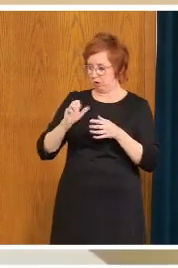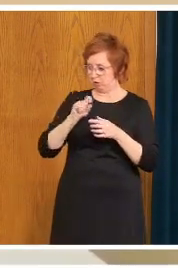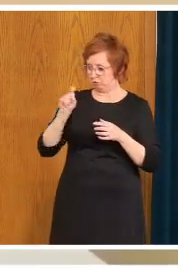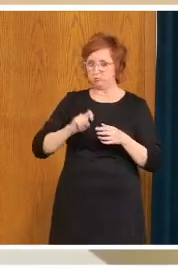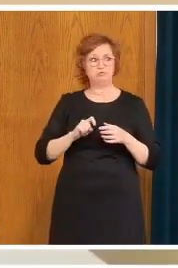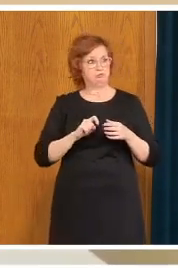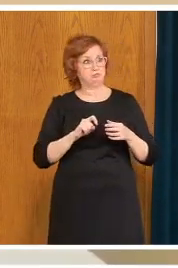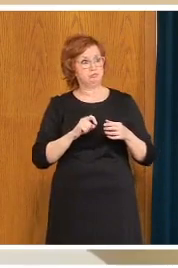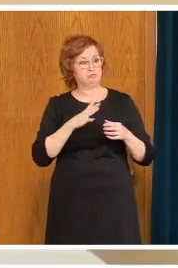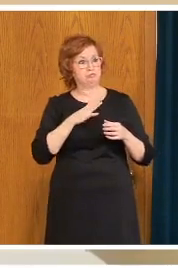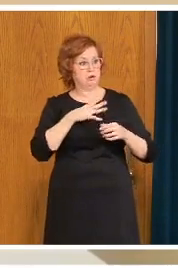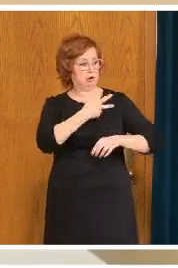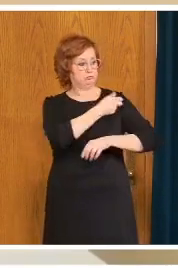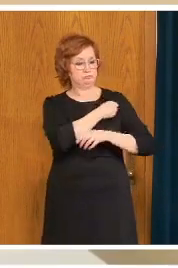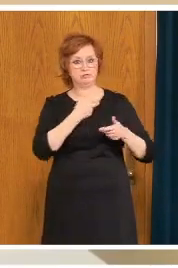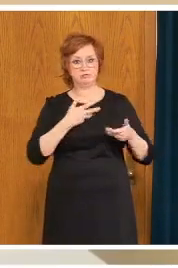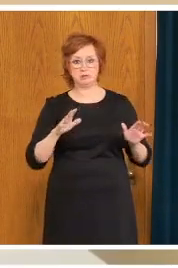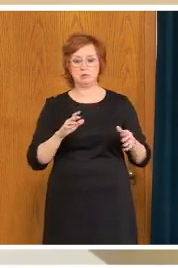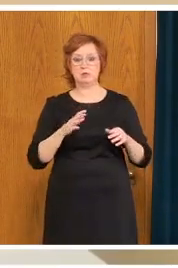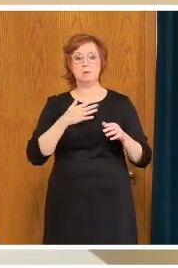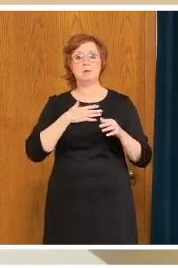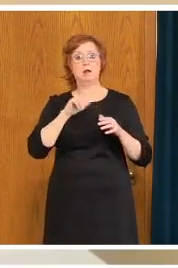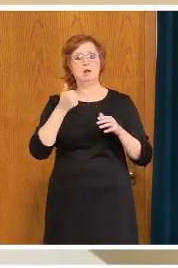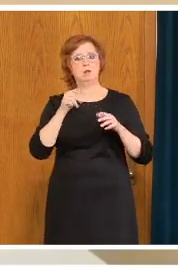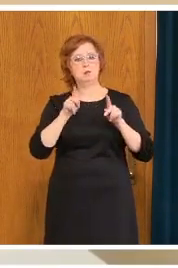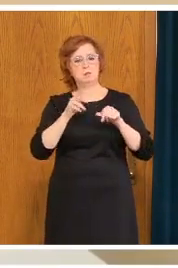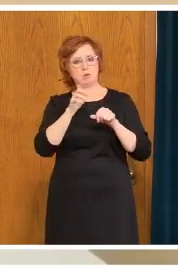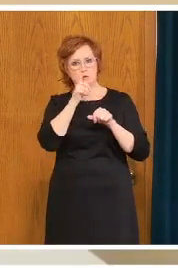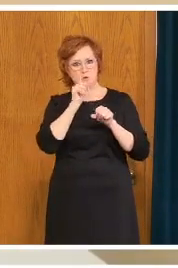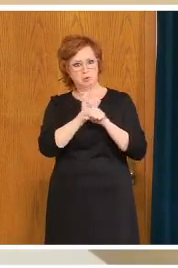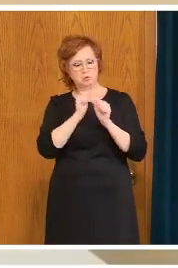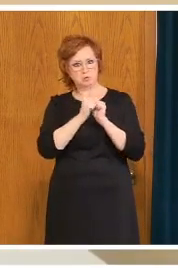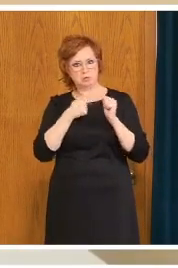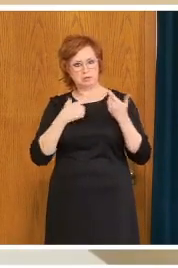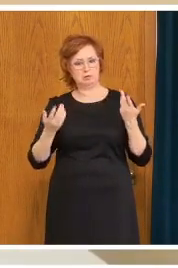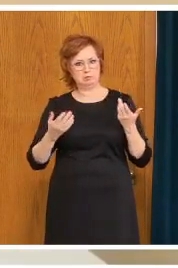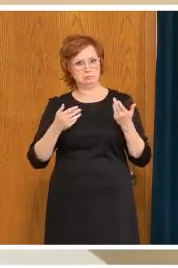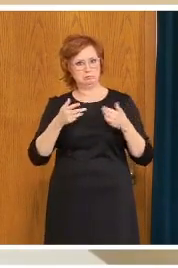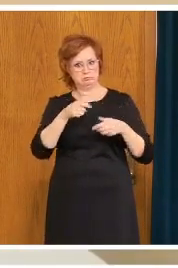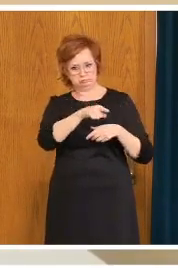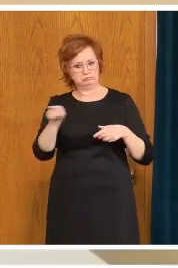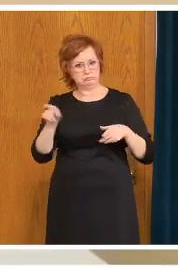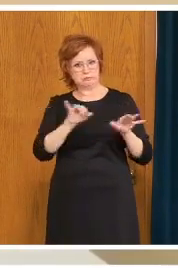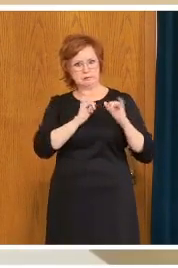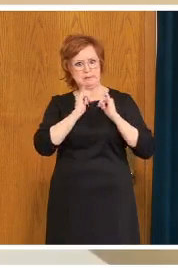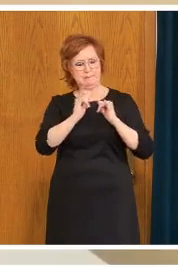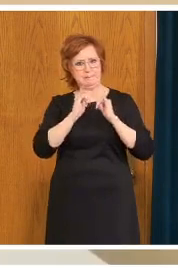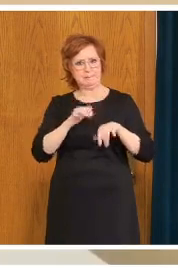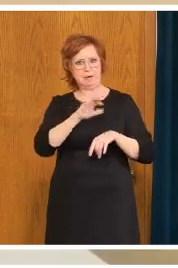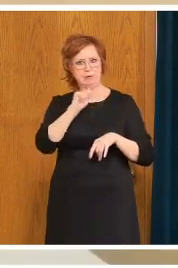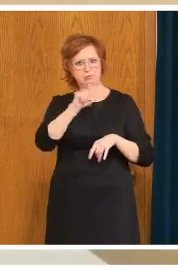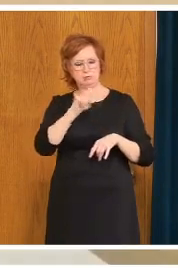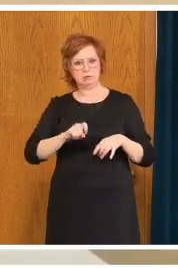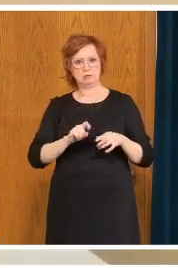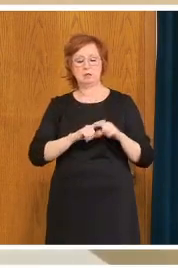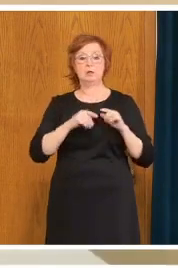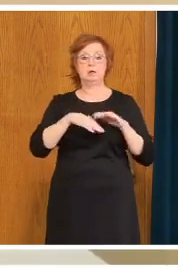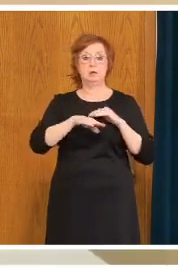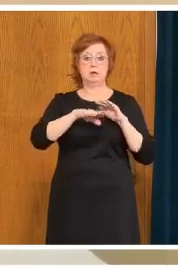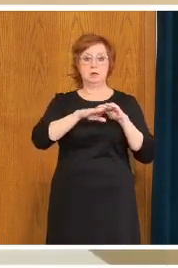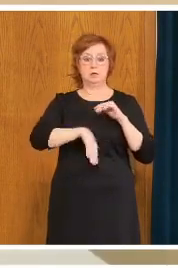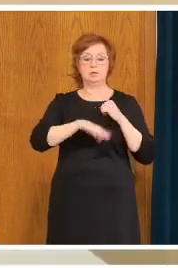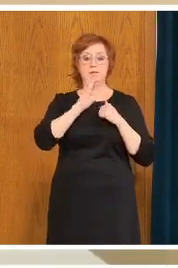have taken AstraZeneca in that age category. If you're 54 and under, right now you are eligible to receive either